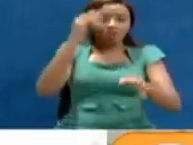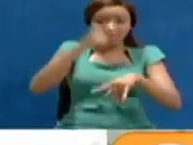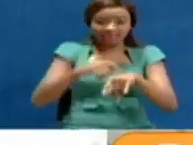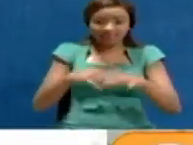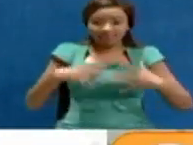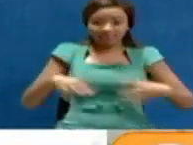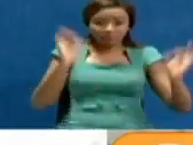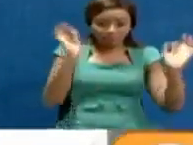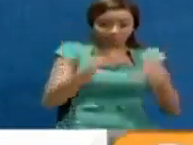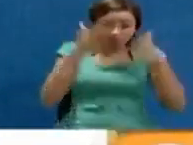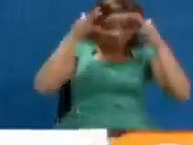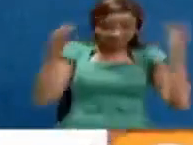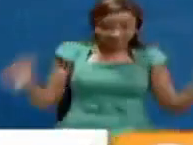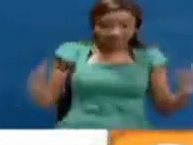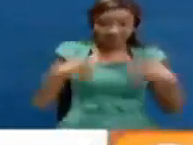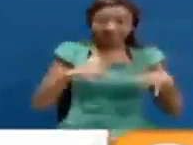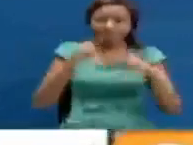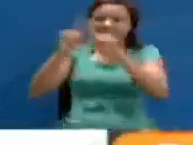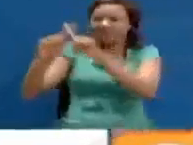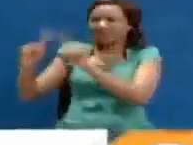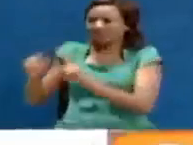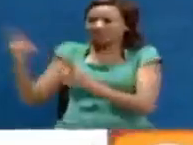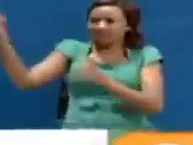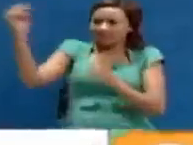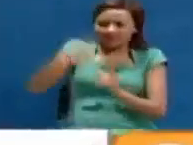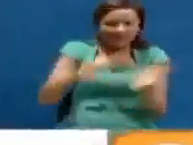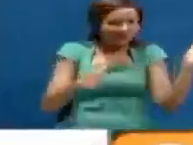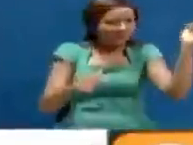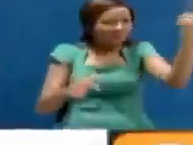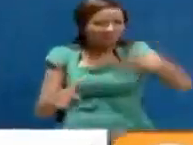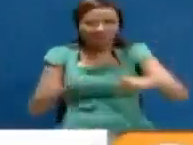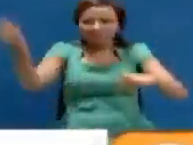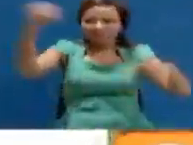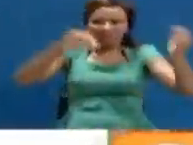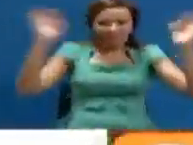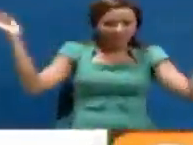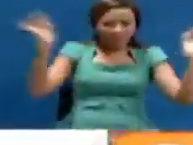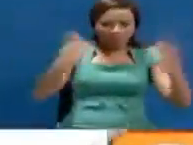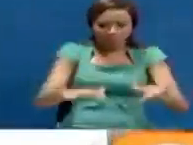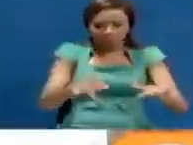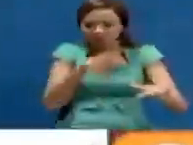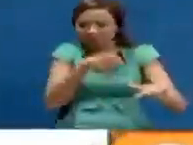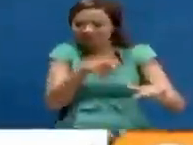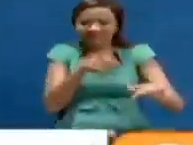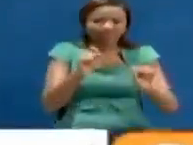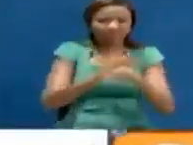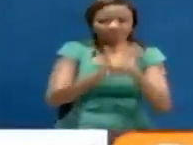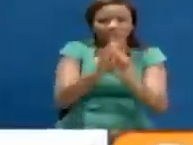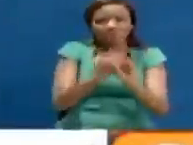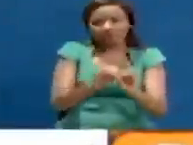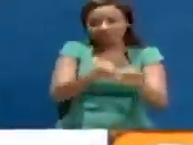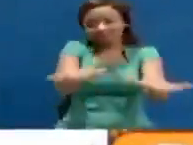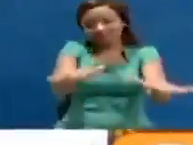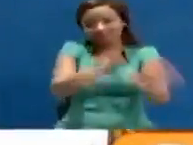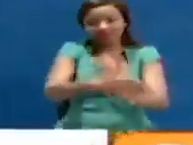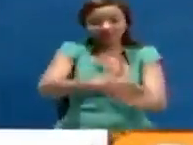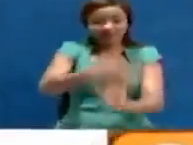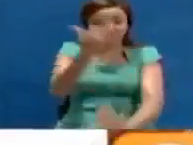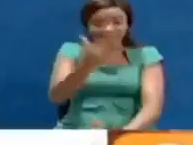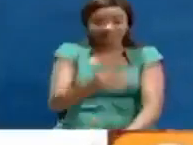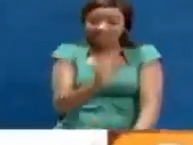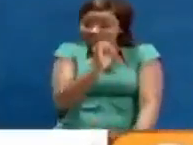gather together for weddings, people from different places come in and there's a chance that the spread of the COVID-19 is going to